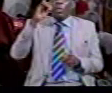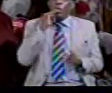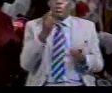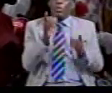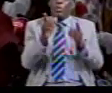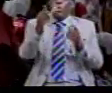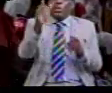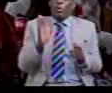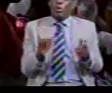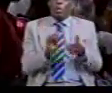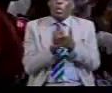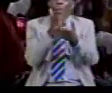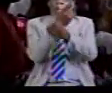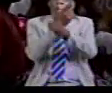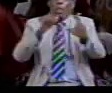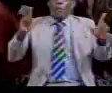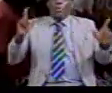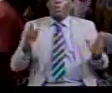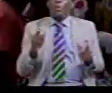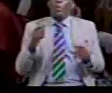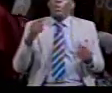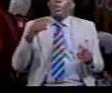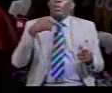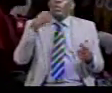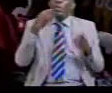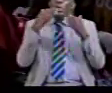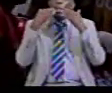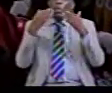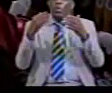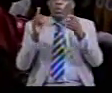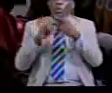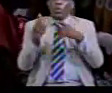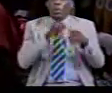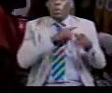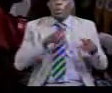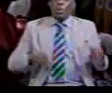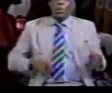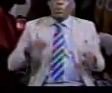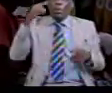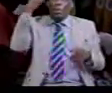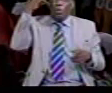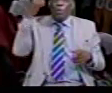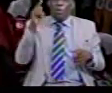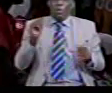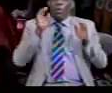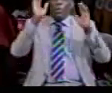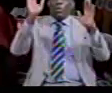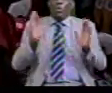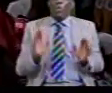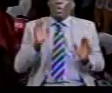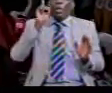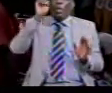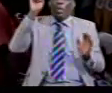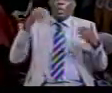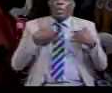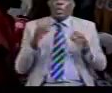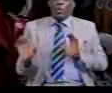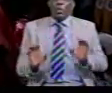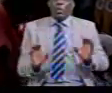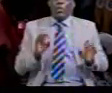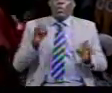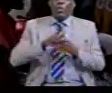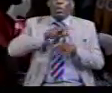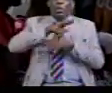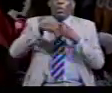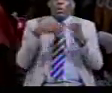Disons merci à Dieu. Say thank you to the Lord. Pour ce qu'il a fait. For the wonders he has done. Dans les différents états. In all the states. Pour ce